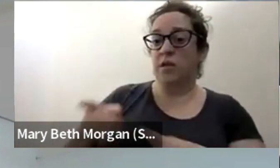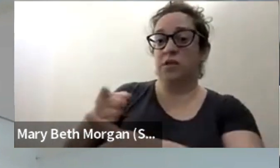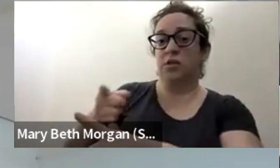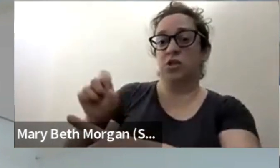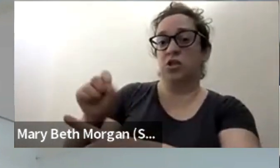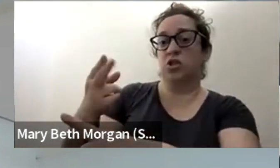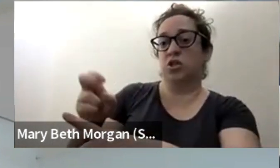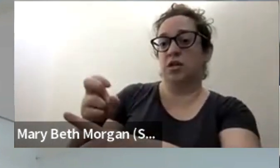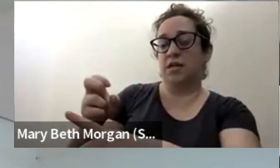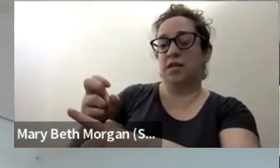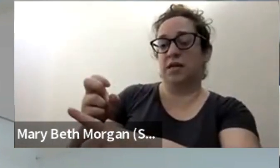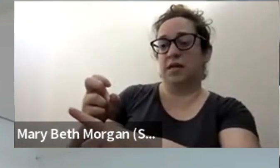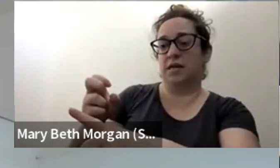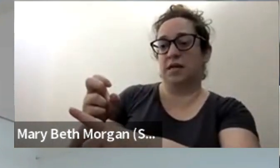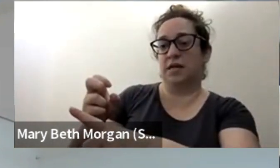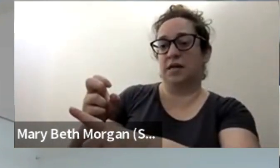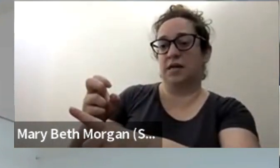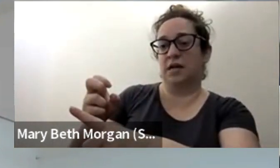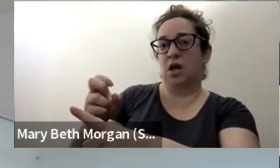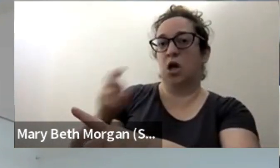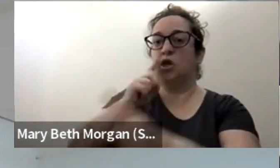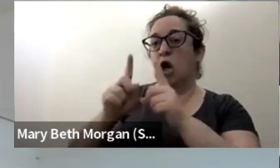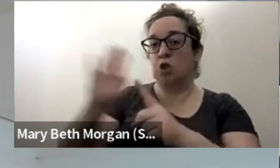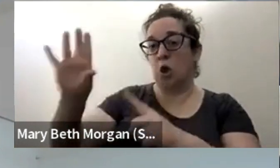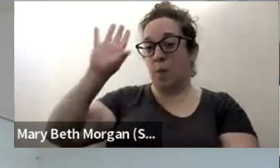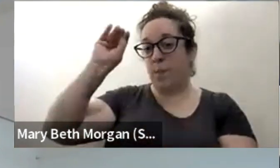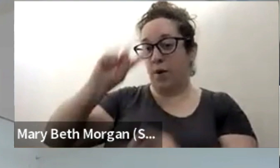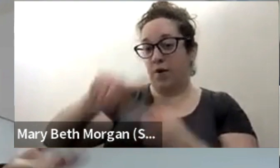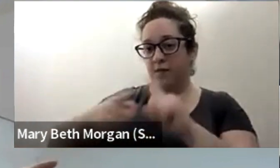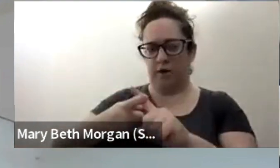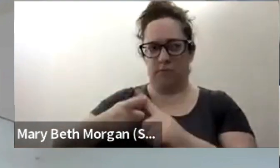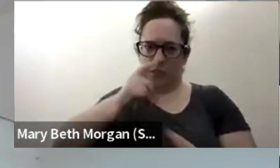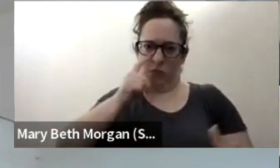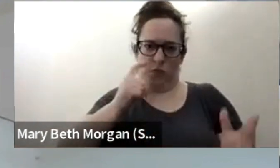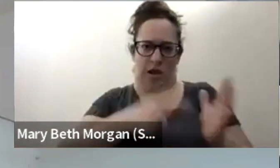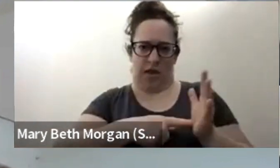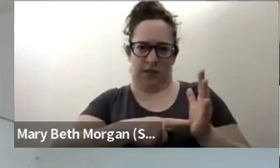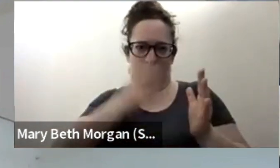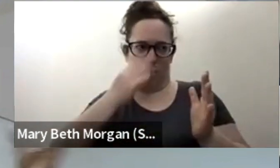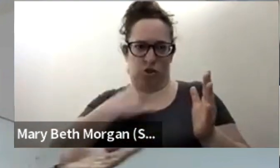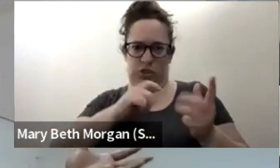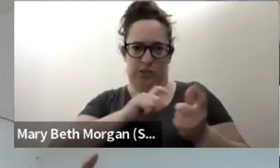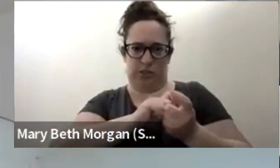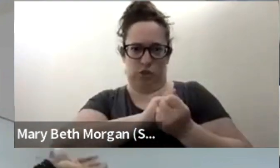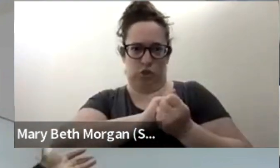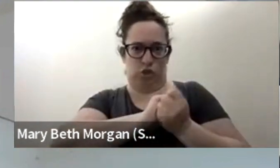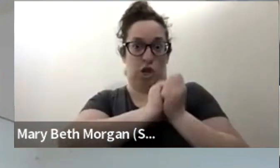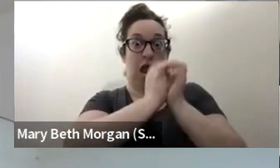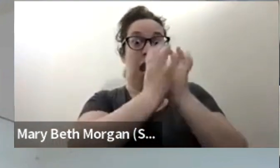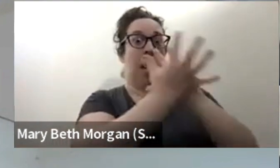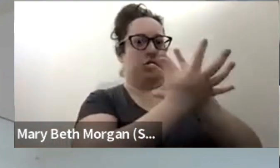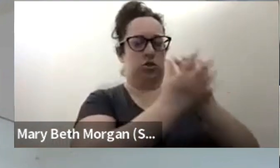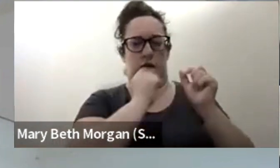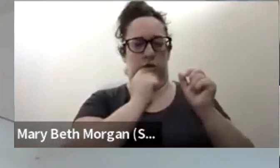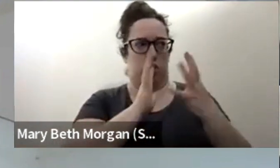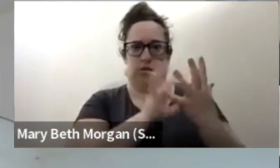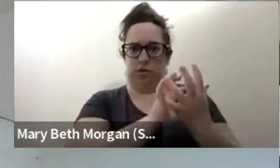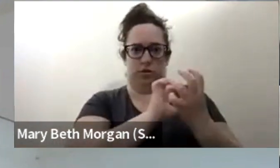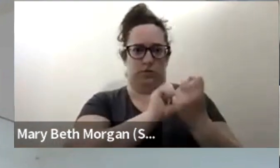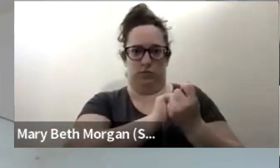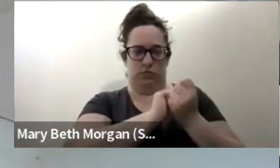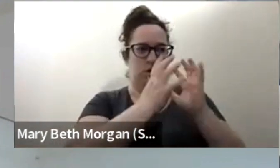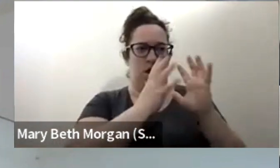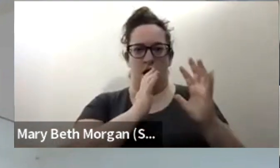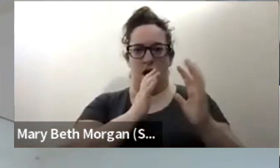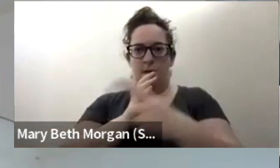then talks to her boyfriend, who doesn't seem to recognize her. She's so changed, which is great.